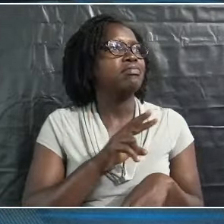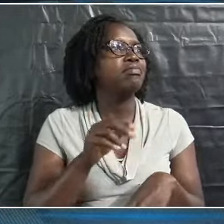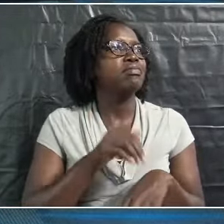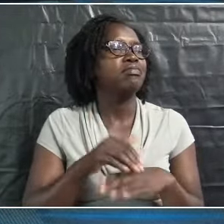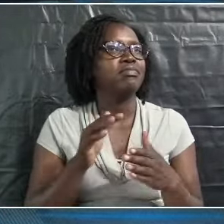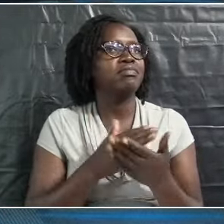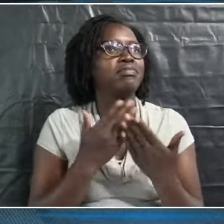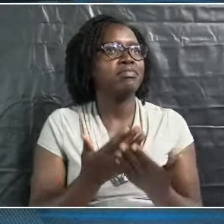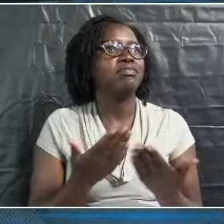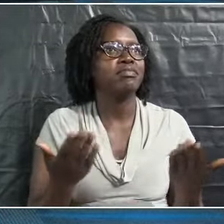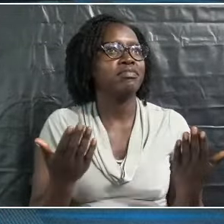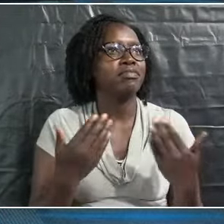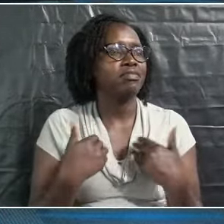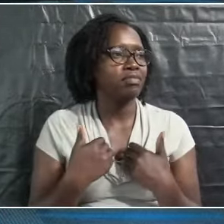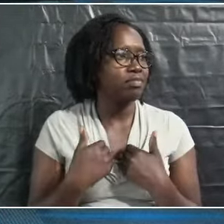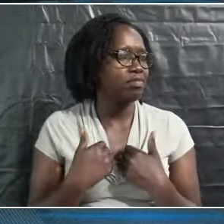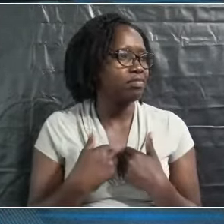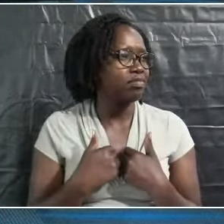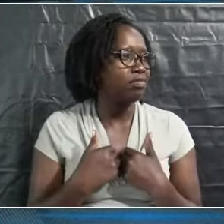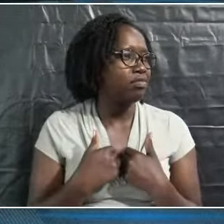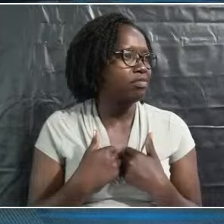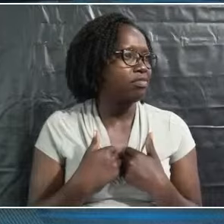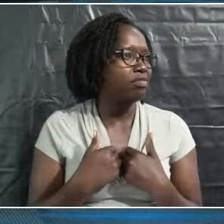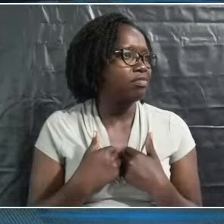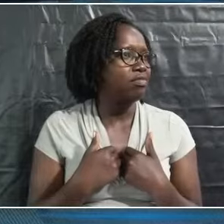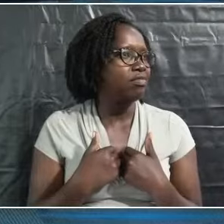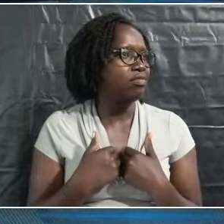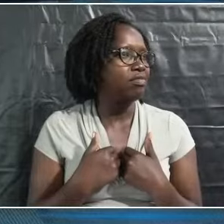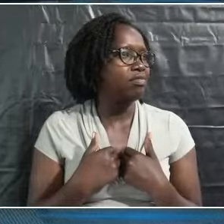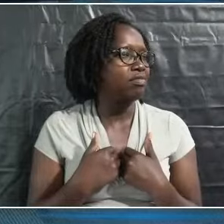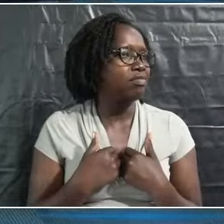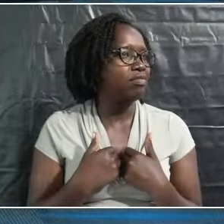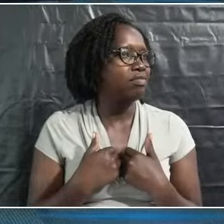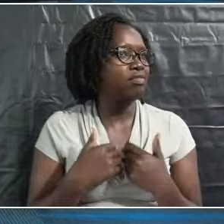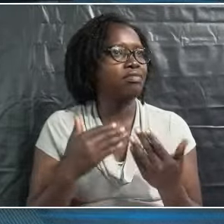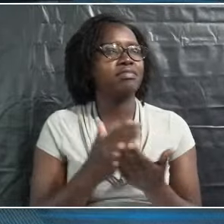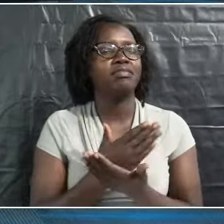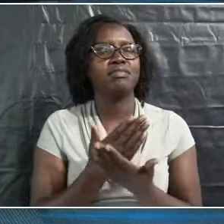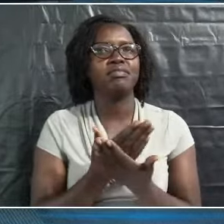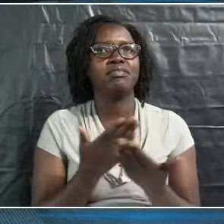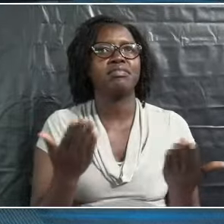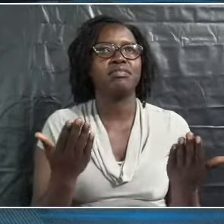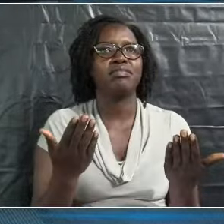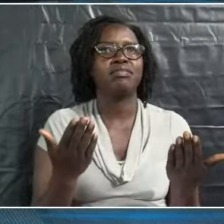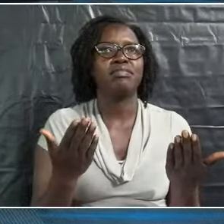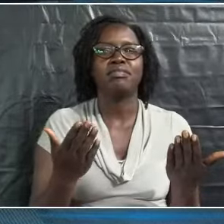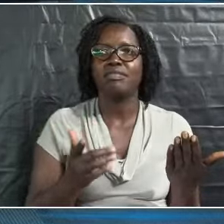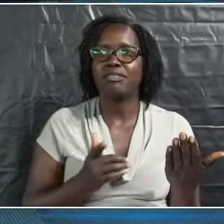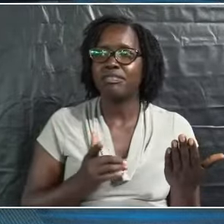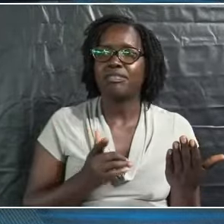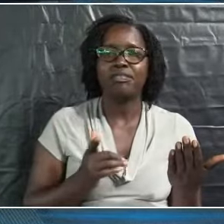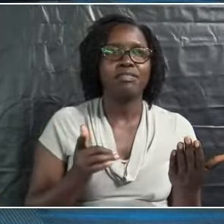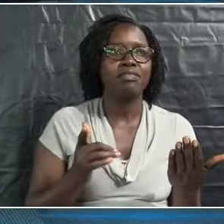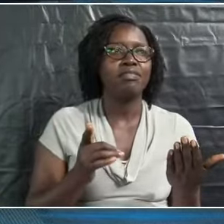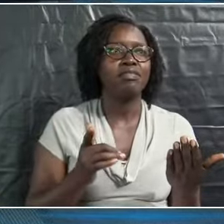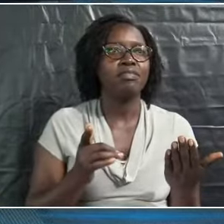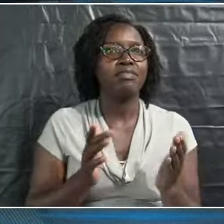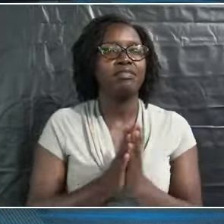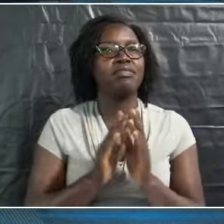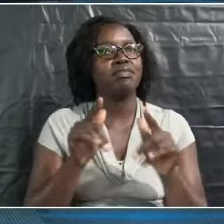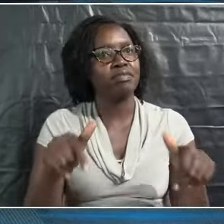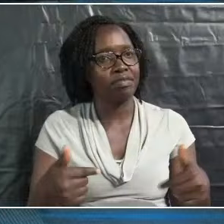some of the things we have, you go to some of these ladies and you count the shoes